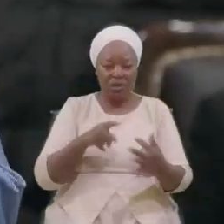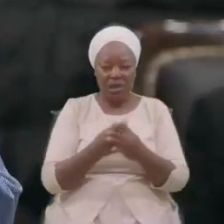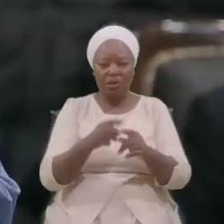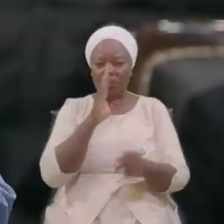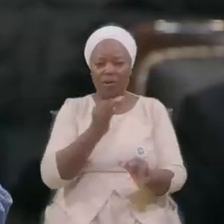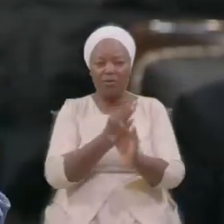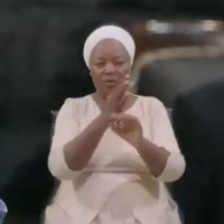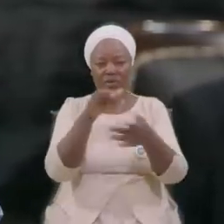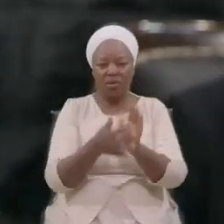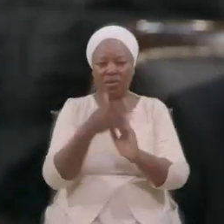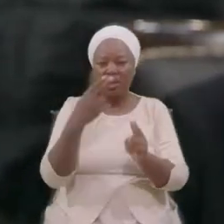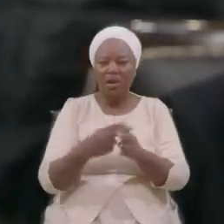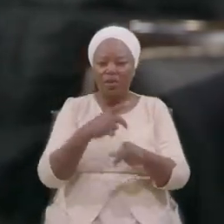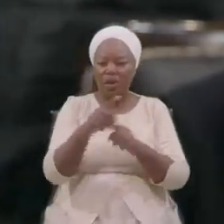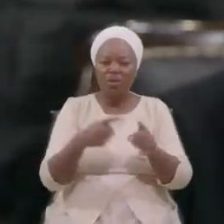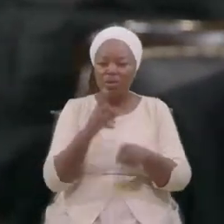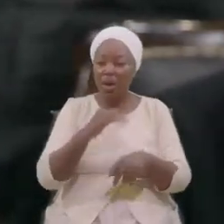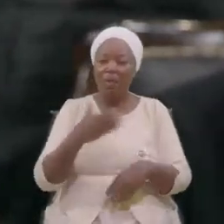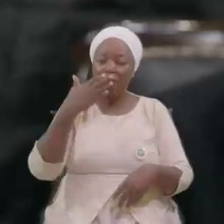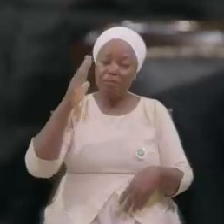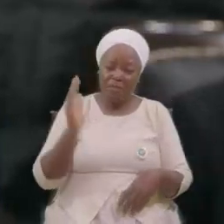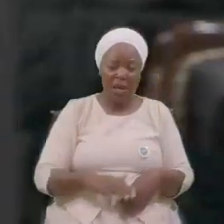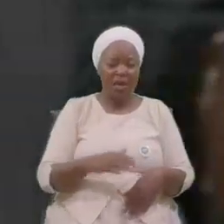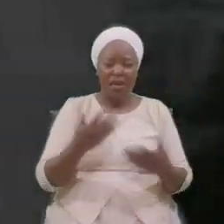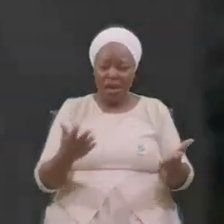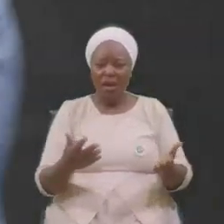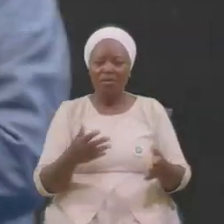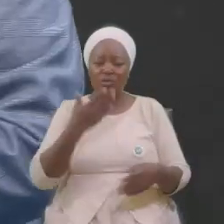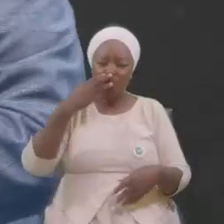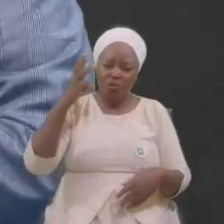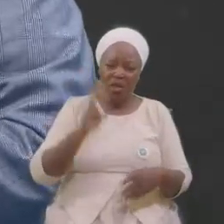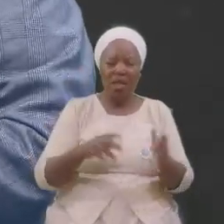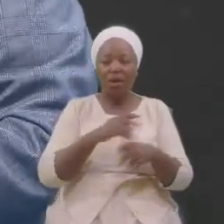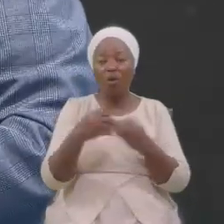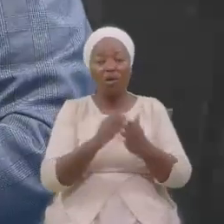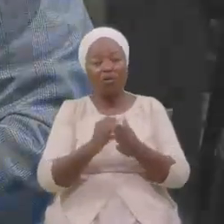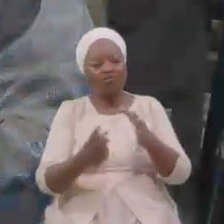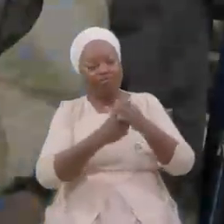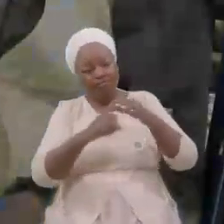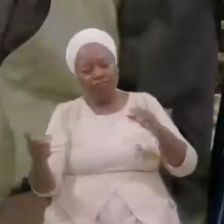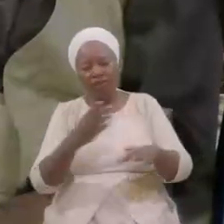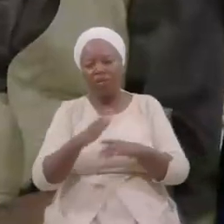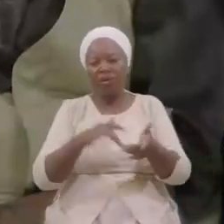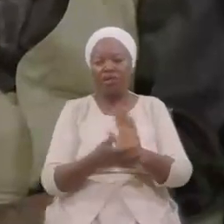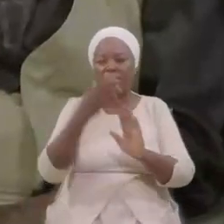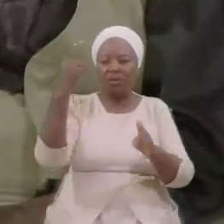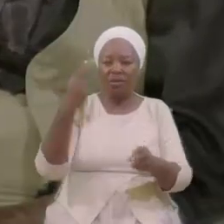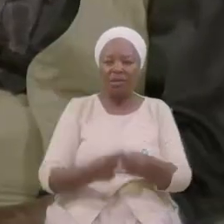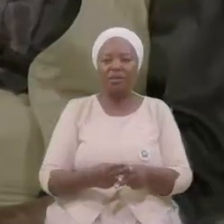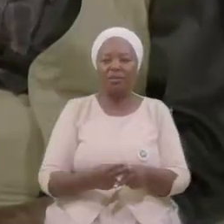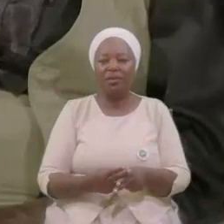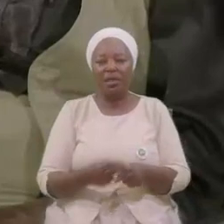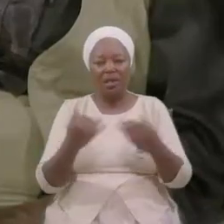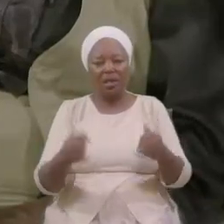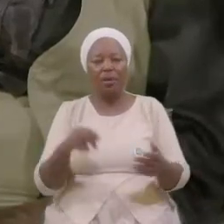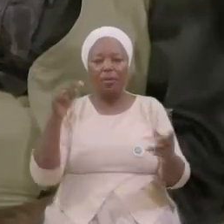dubious, fraudulent, all that will vanish away in Jesus' name. We come to point